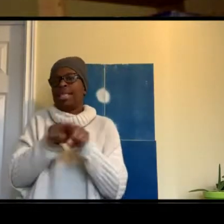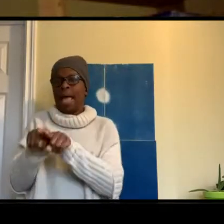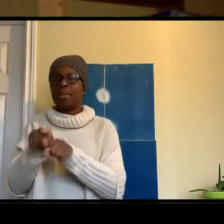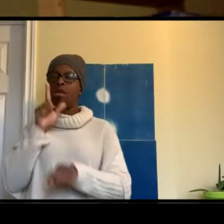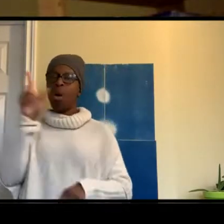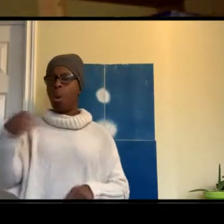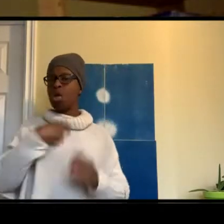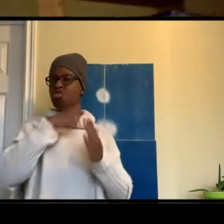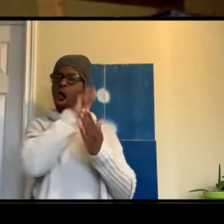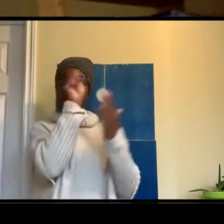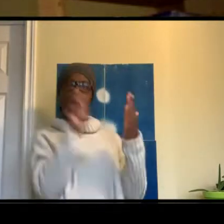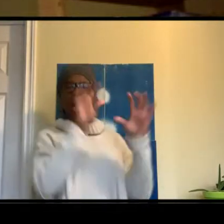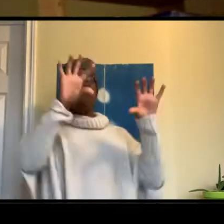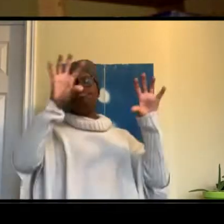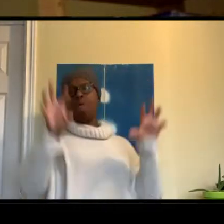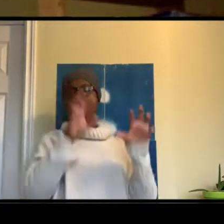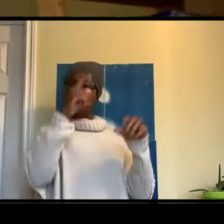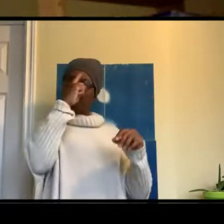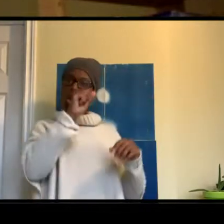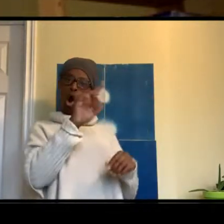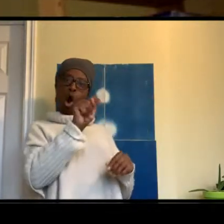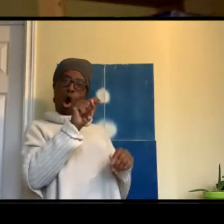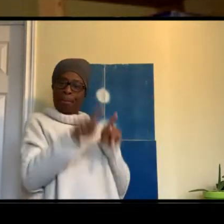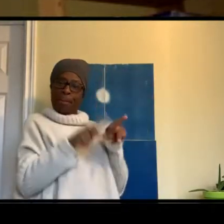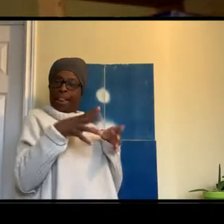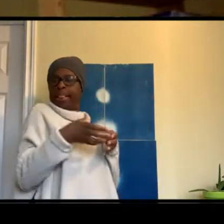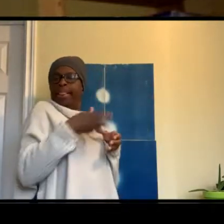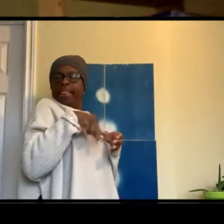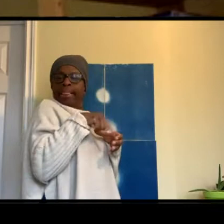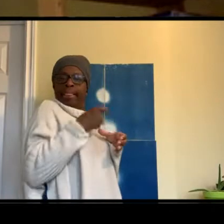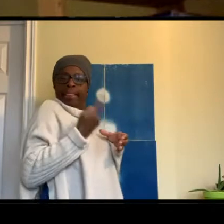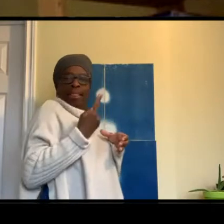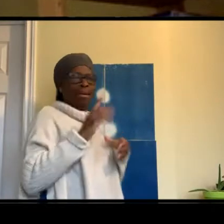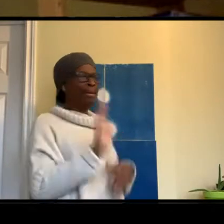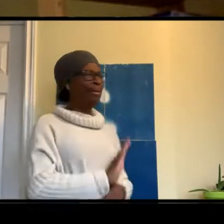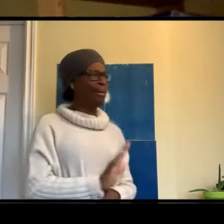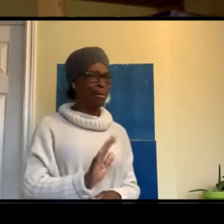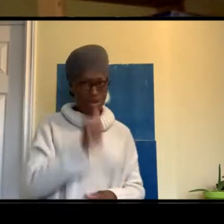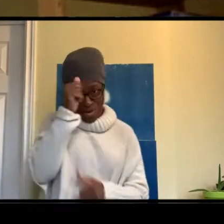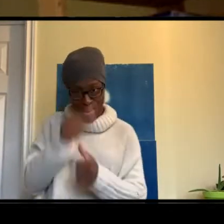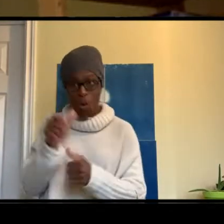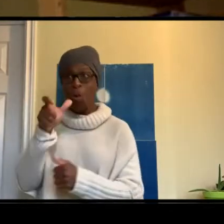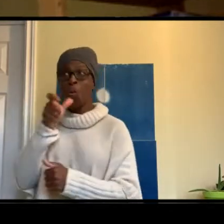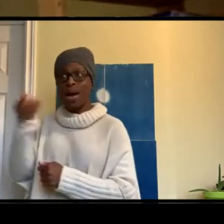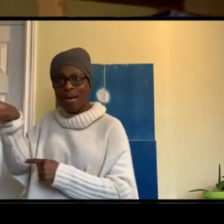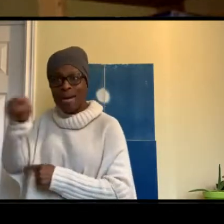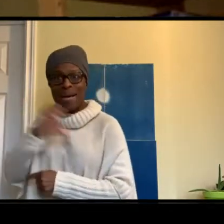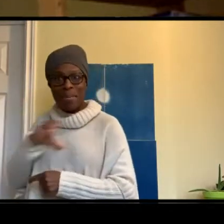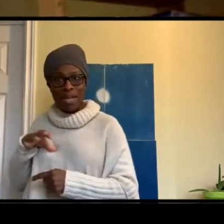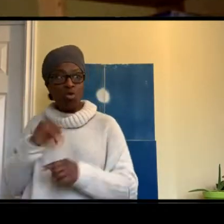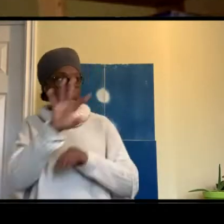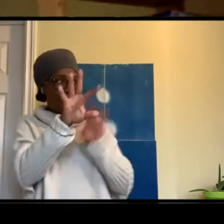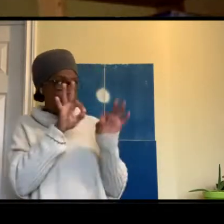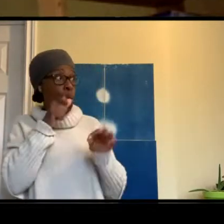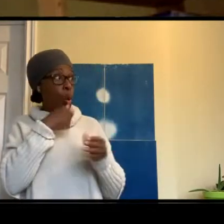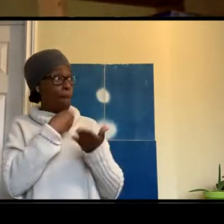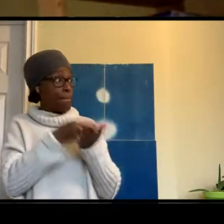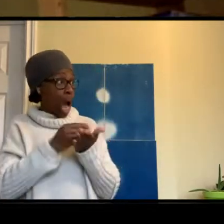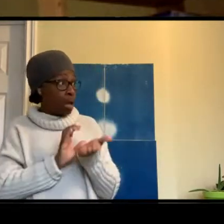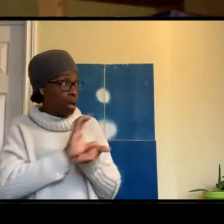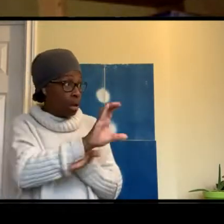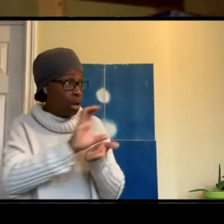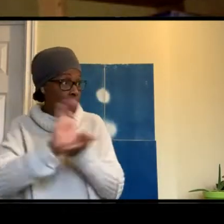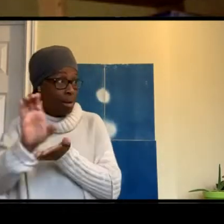yourself for yourself. If you were doing this in another medium, if you weren't writing it, say you were speaking or presenting, you would be doing that in front